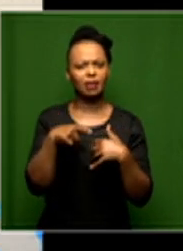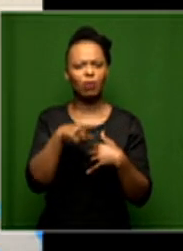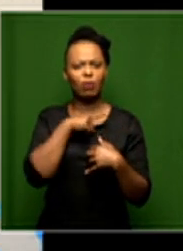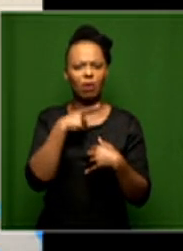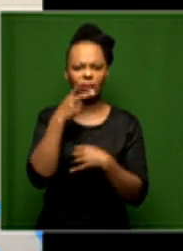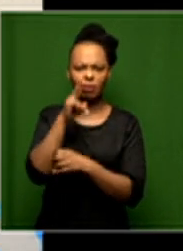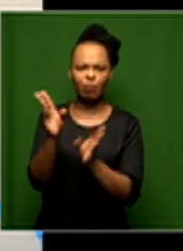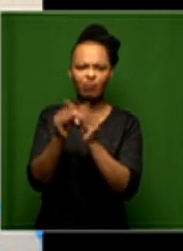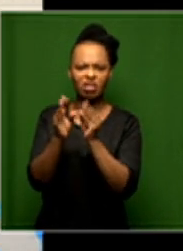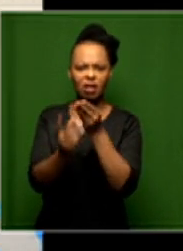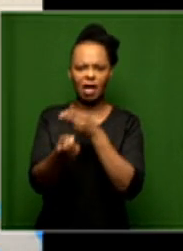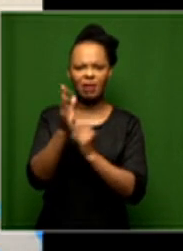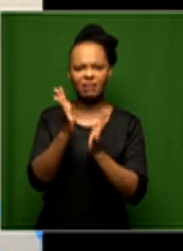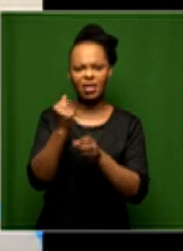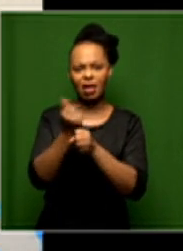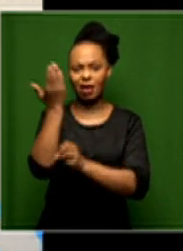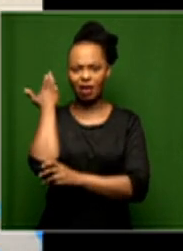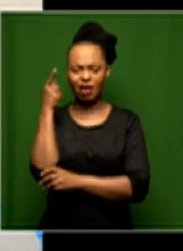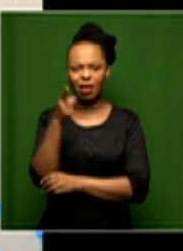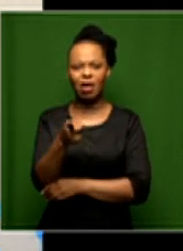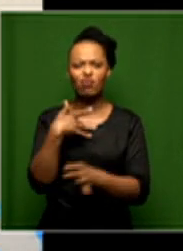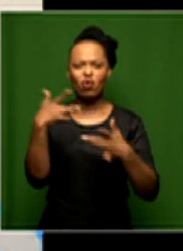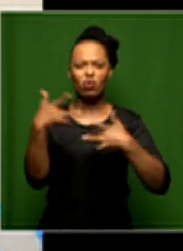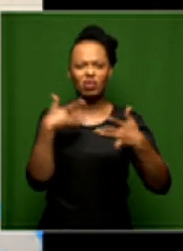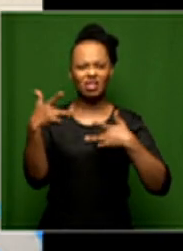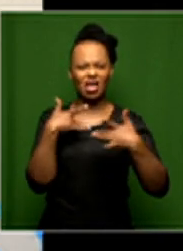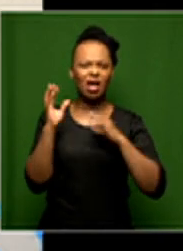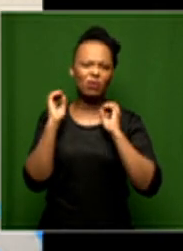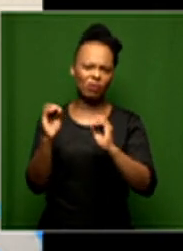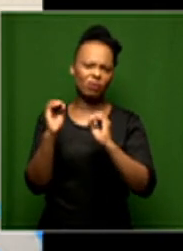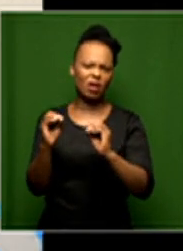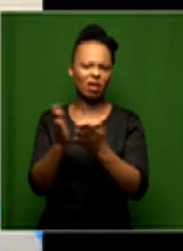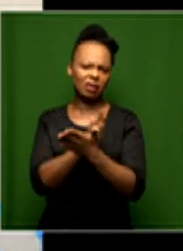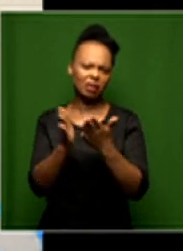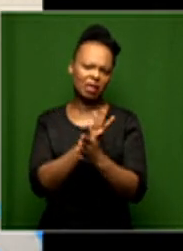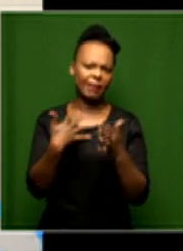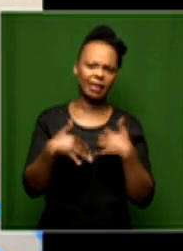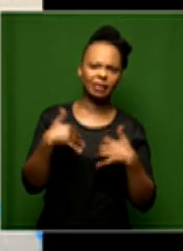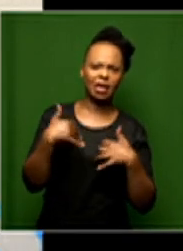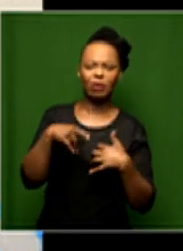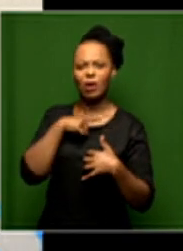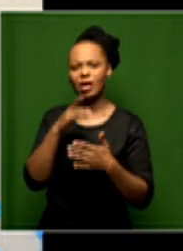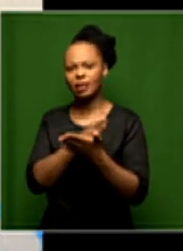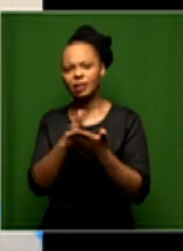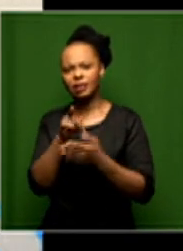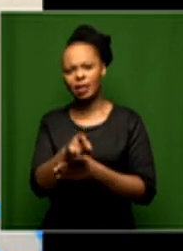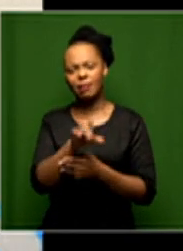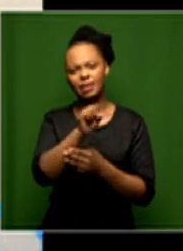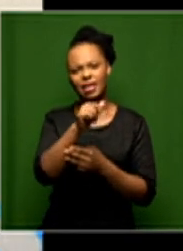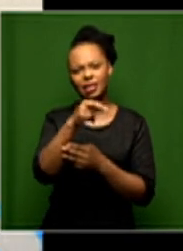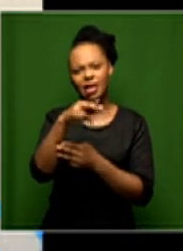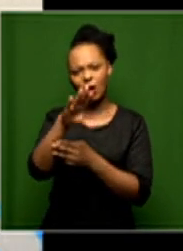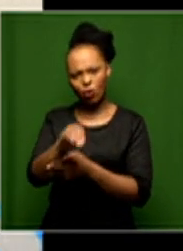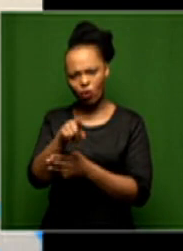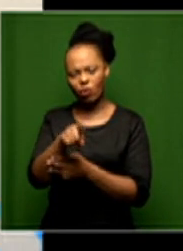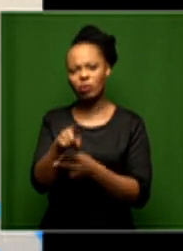Lekgotla that we came out of last year, there was more consensus. We're quite excited that we have the backing of Santaco and we have the